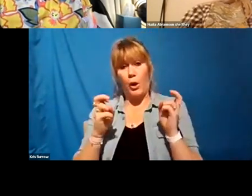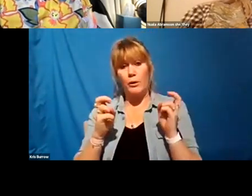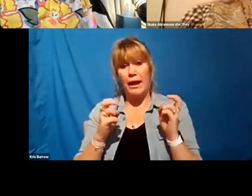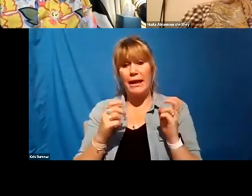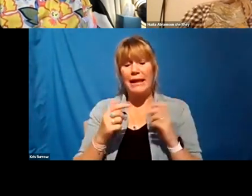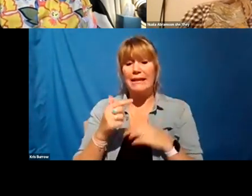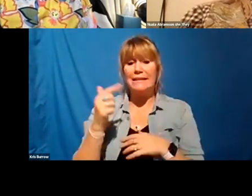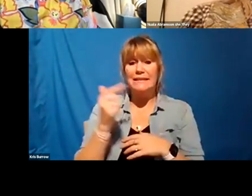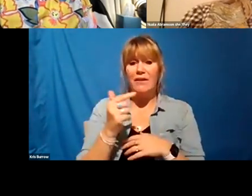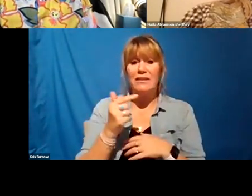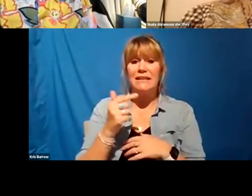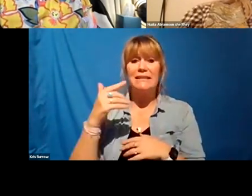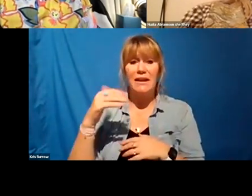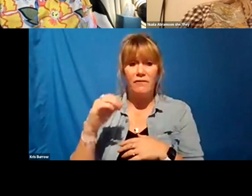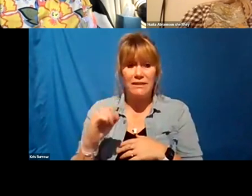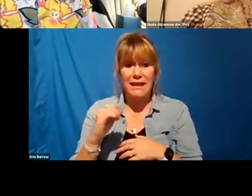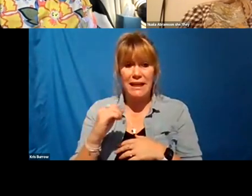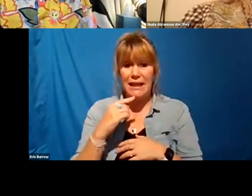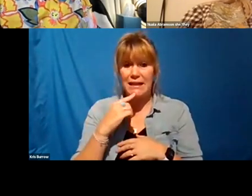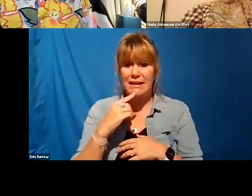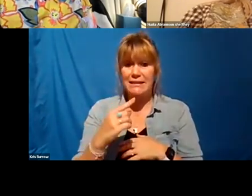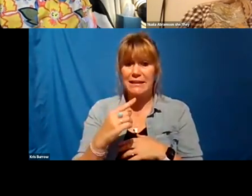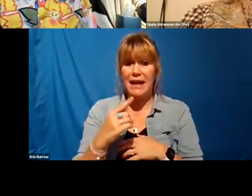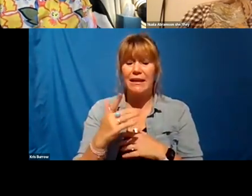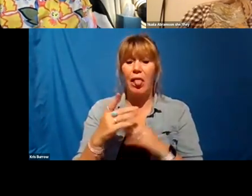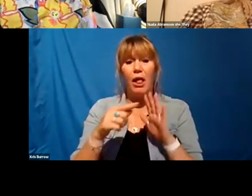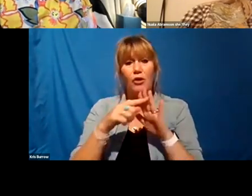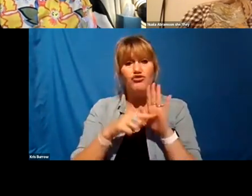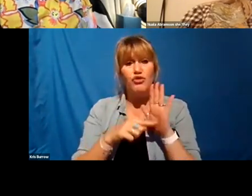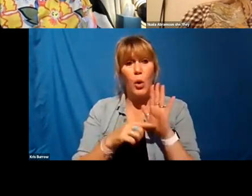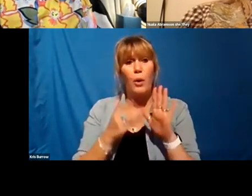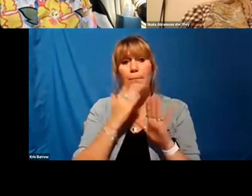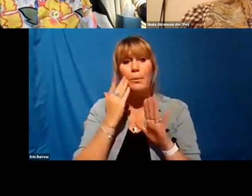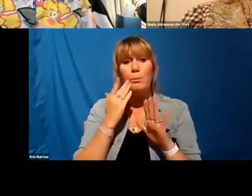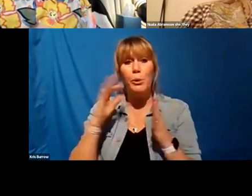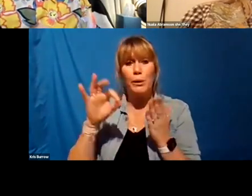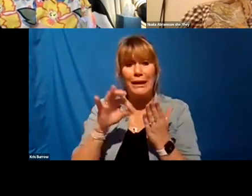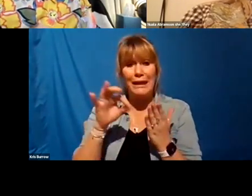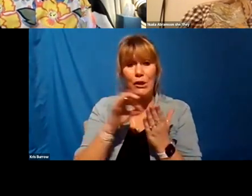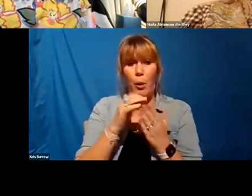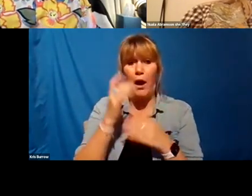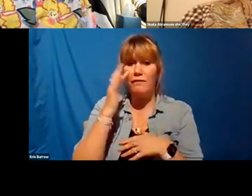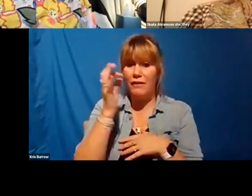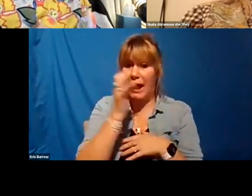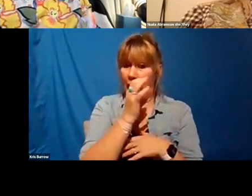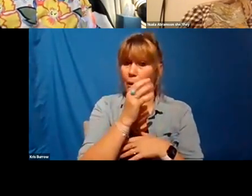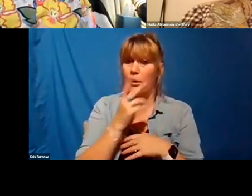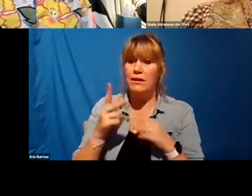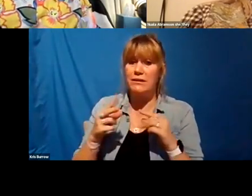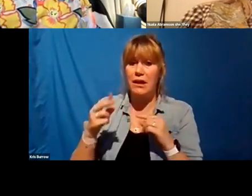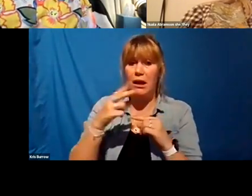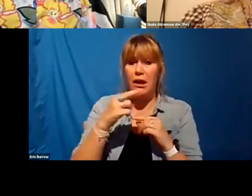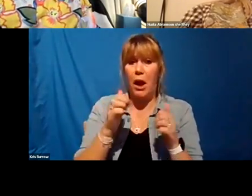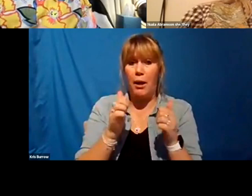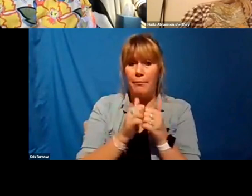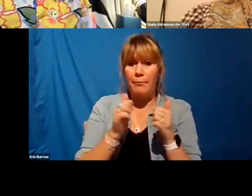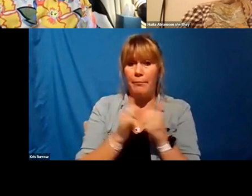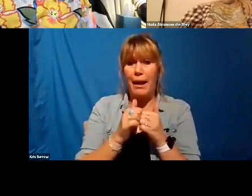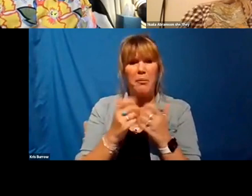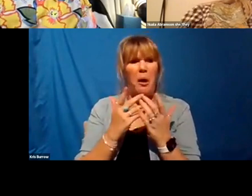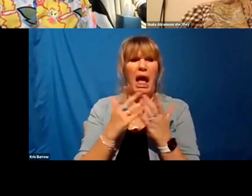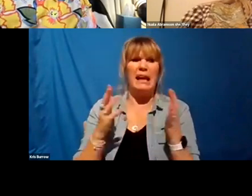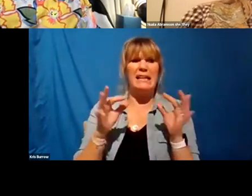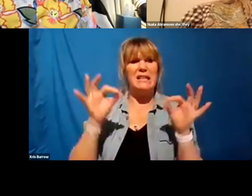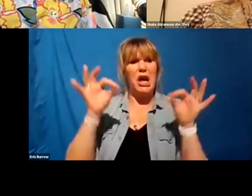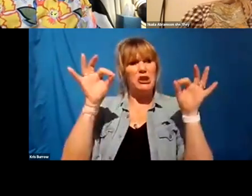1770, the Royal Academy brought in a rule stating that no needlework, flowers, cut paper, shell work, or any such baubles shall